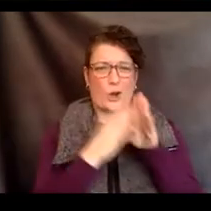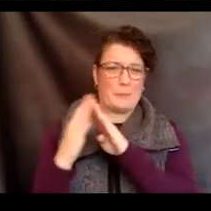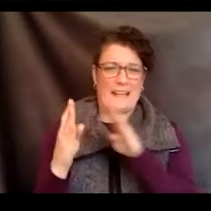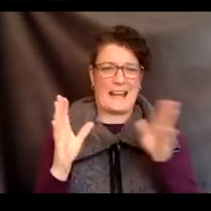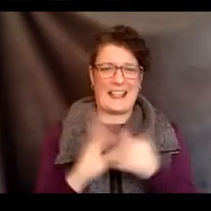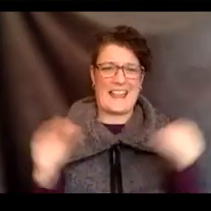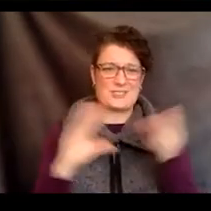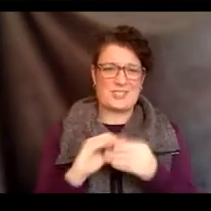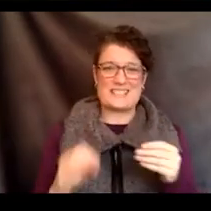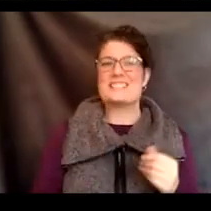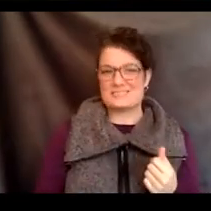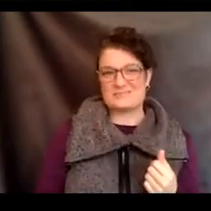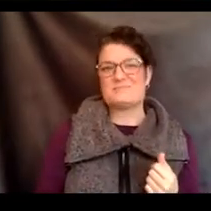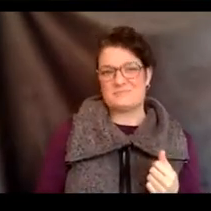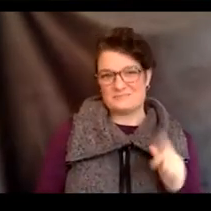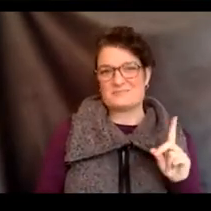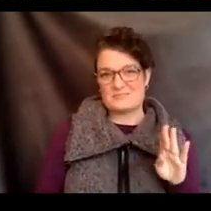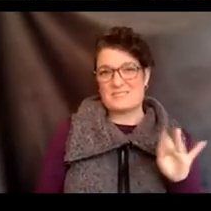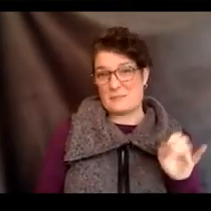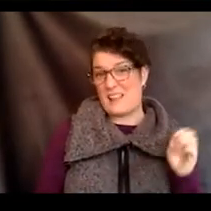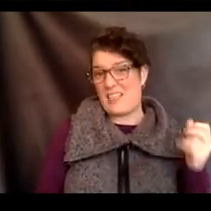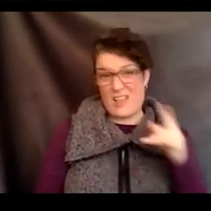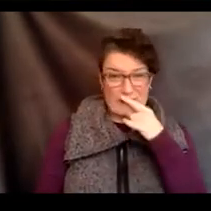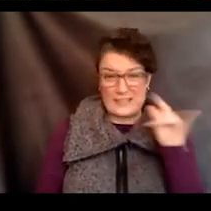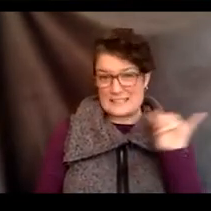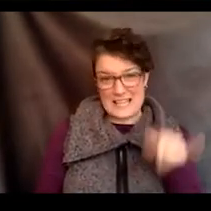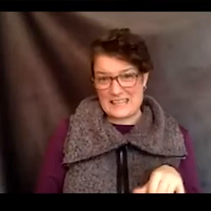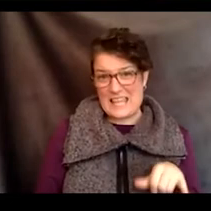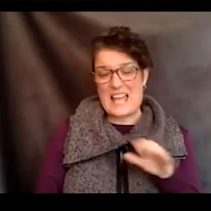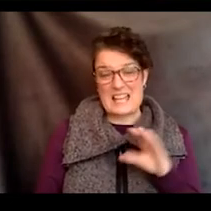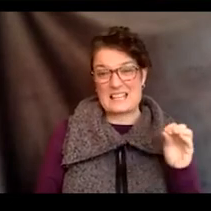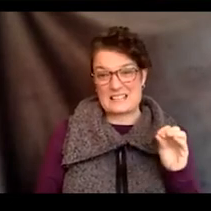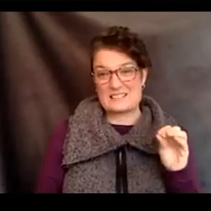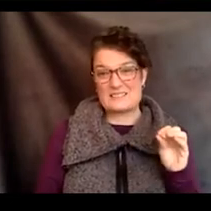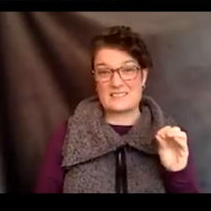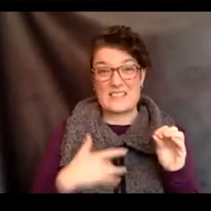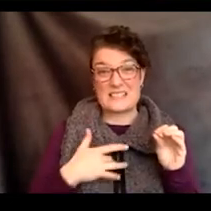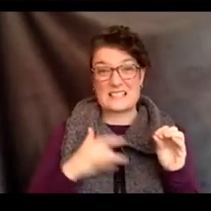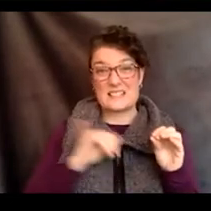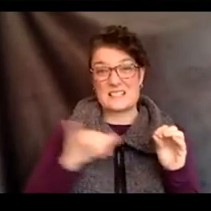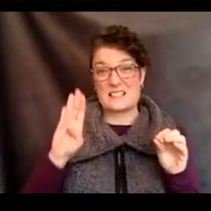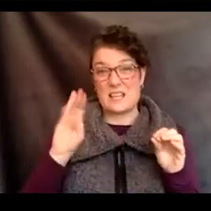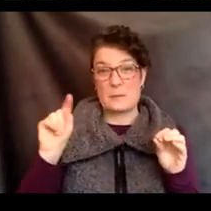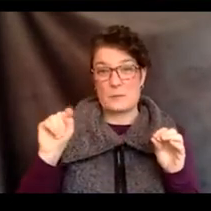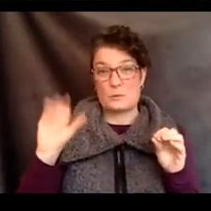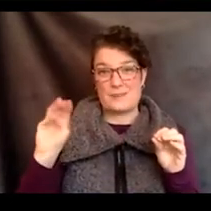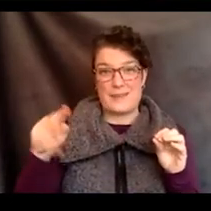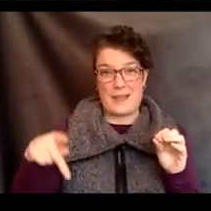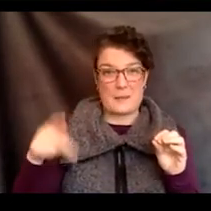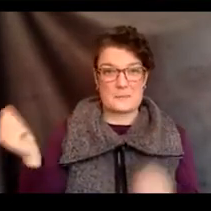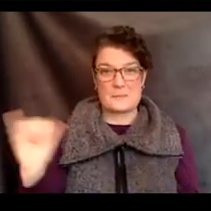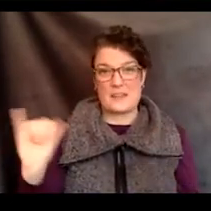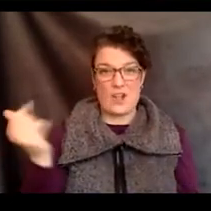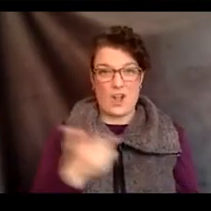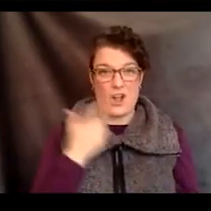But you know, there are a lot of kids that were like that. And there's this sense of like, it's like boot camp, you know, they kind of all know that they're gonna,